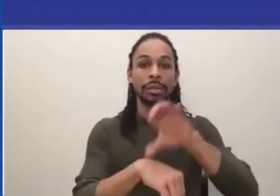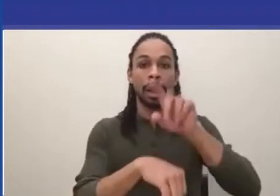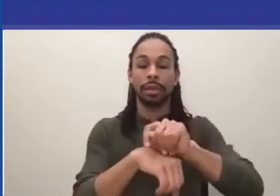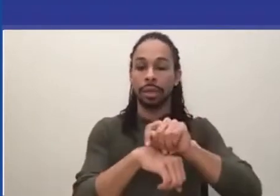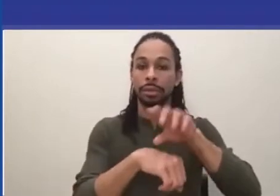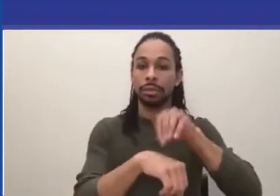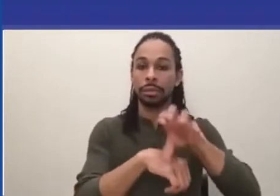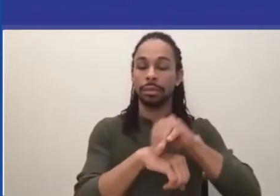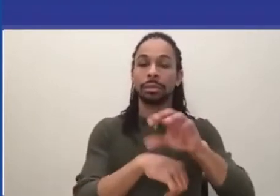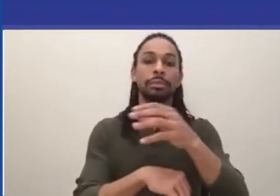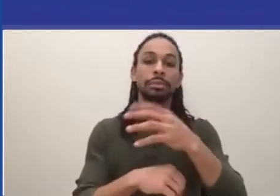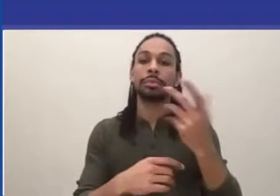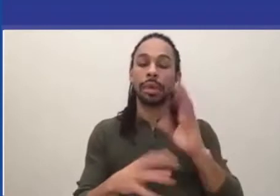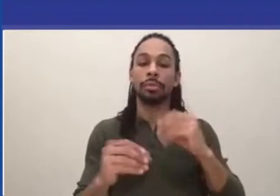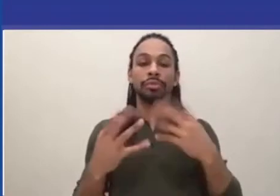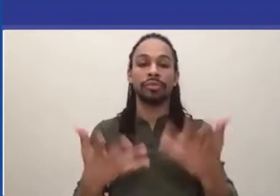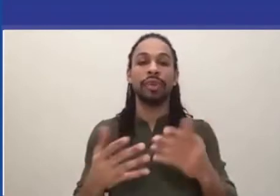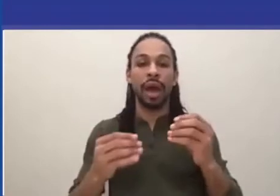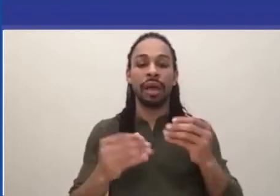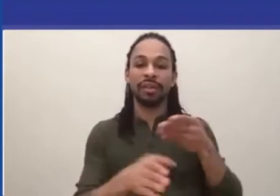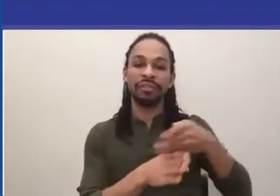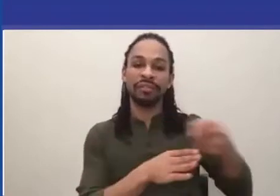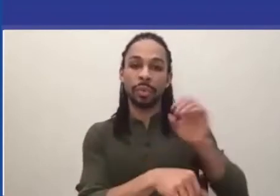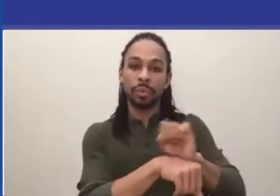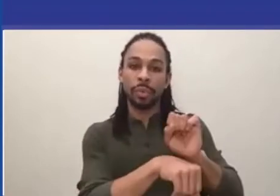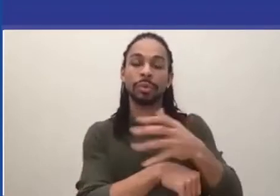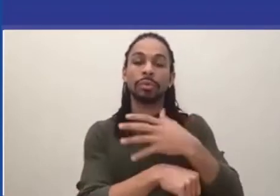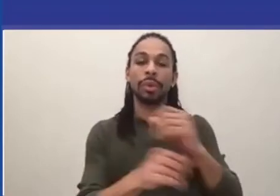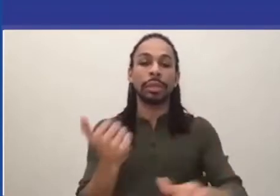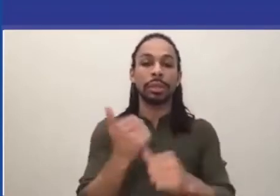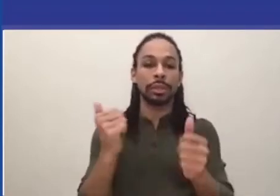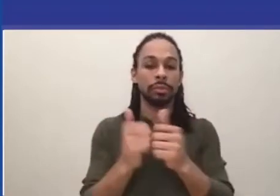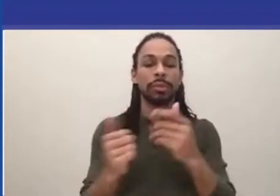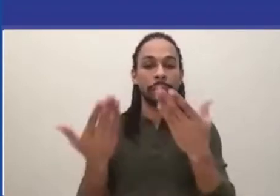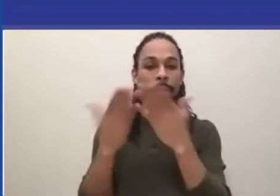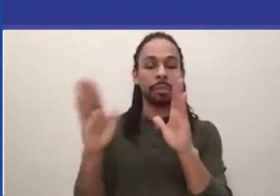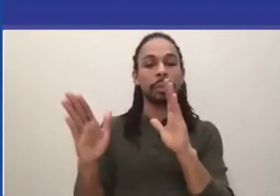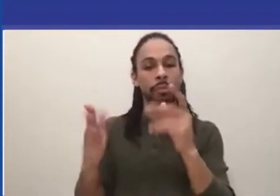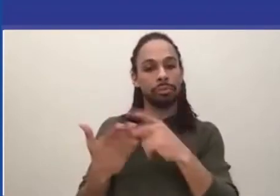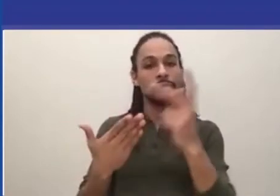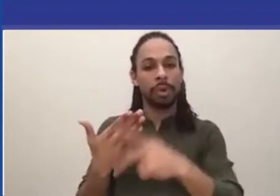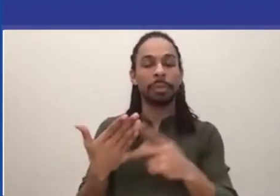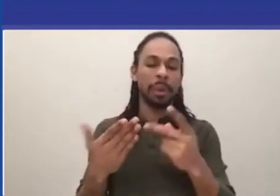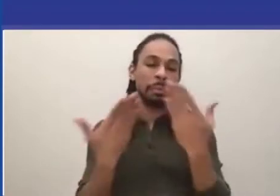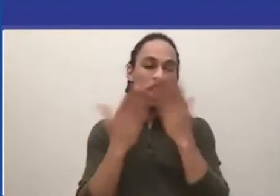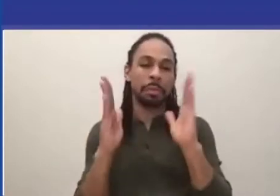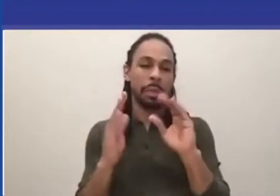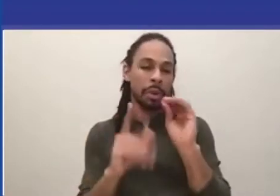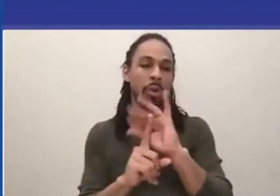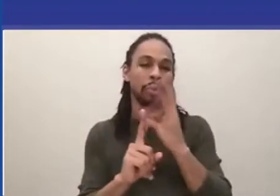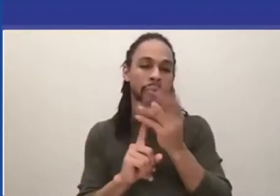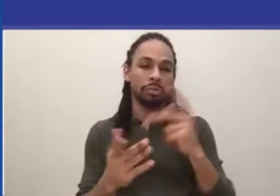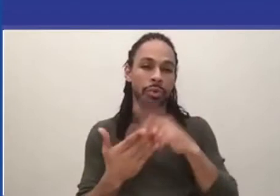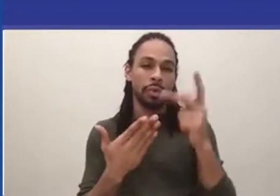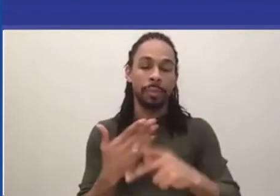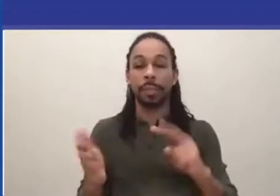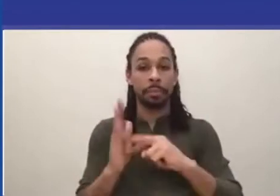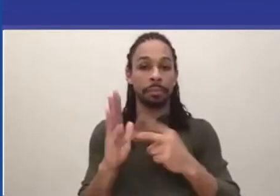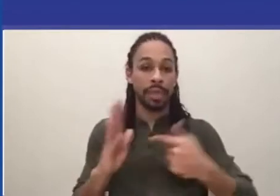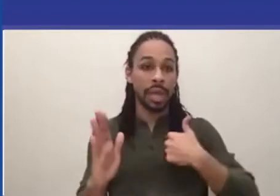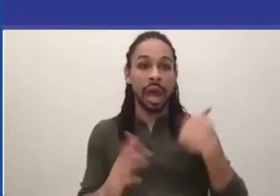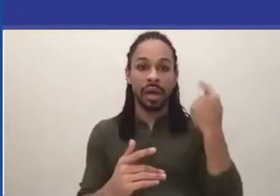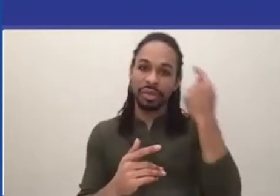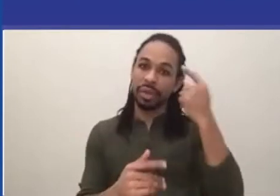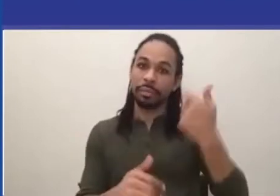public cultural programming. So I consider myself more as a partner and someone who can help cultural